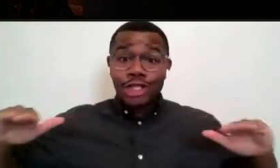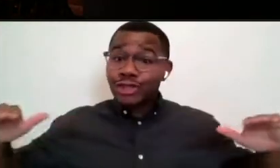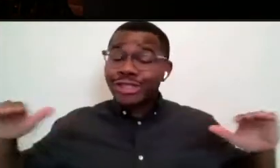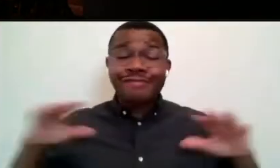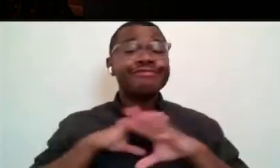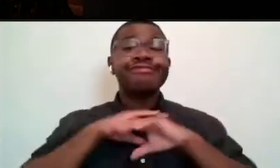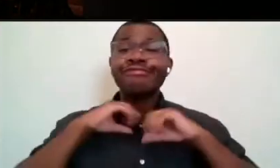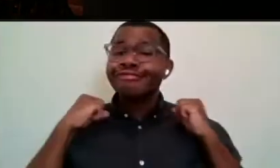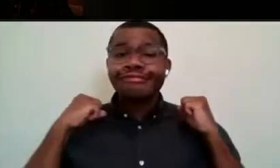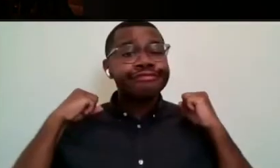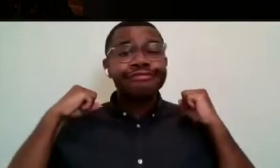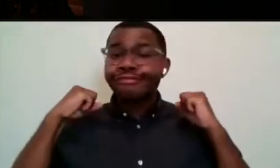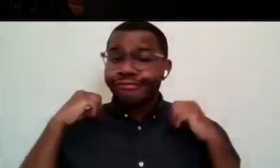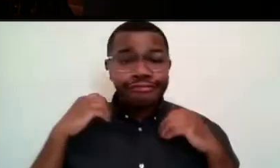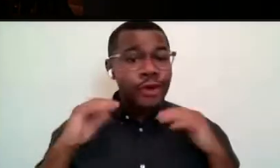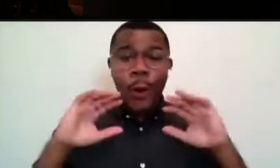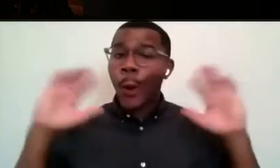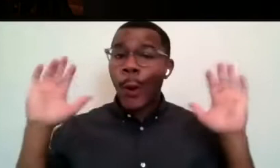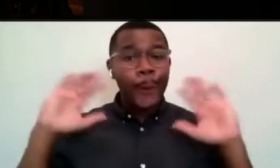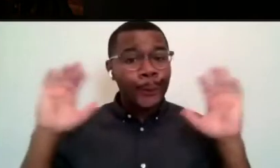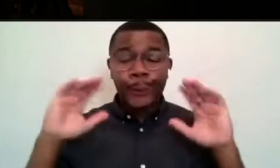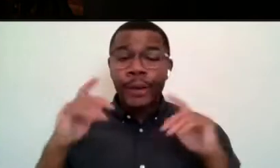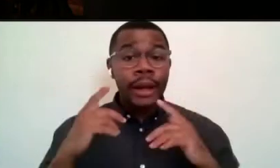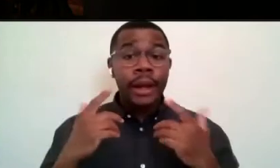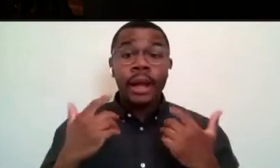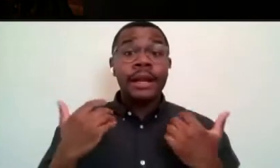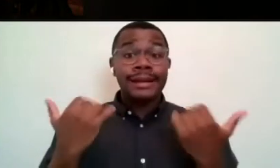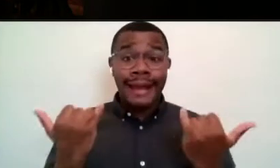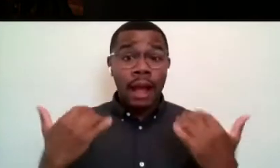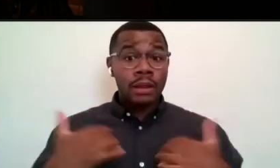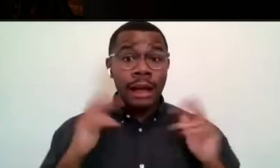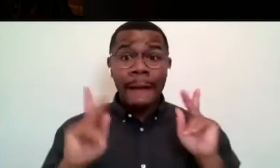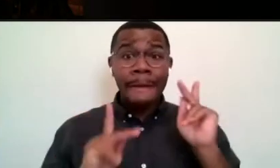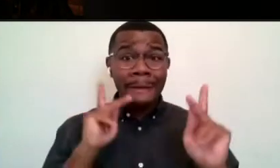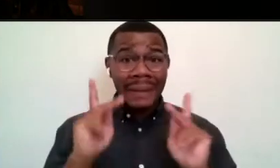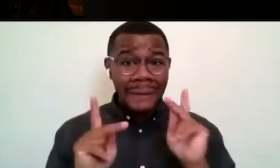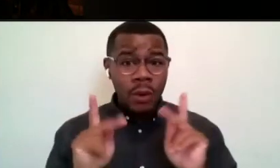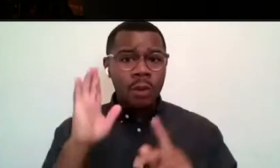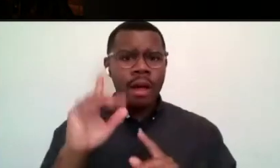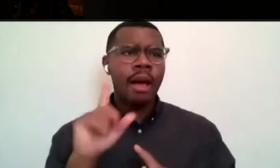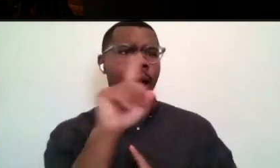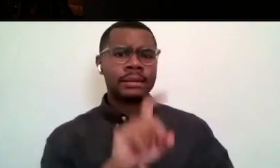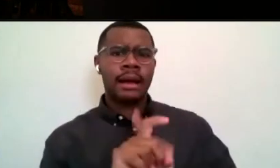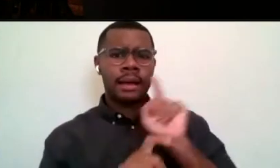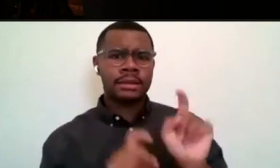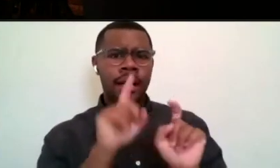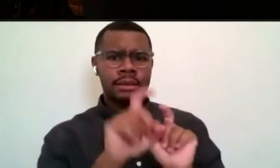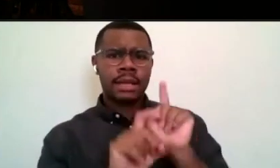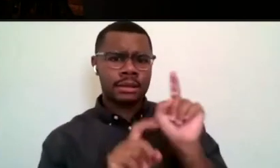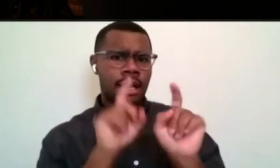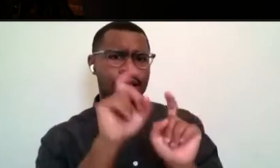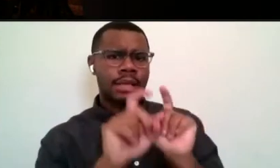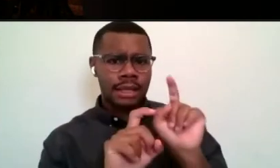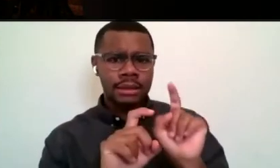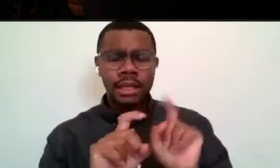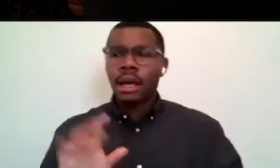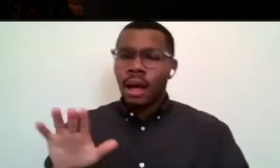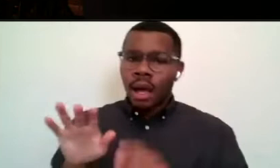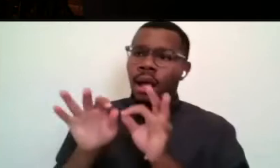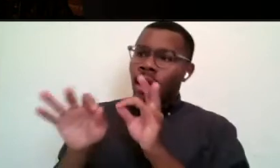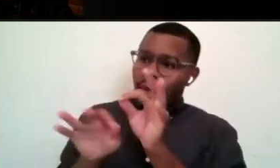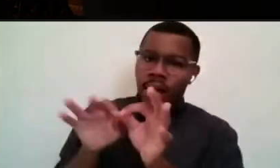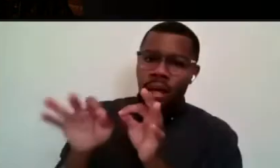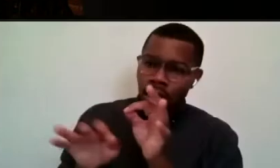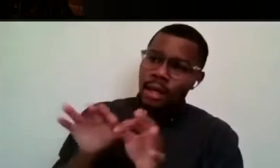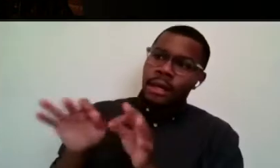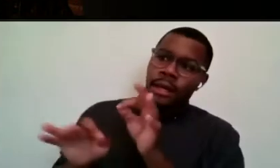like, they will question everything we say. And sometimes it's exhausting. Just do what